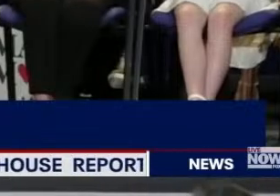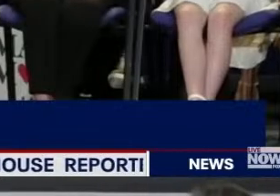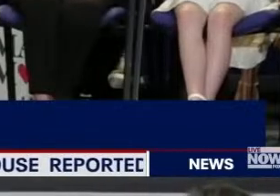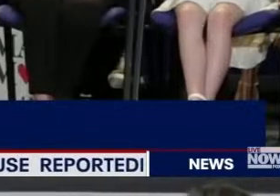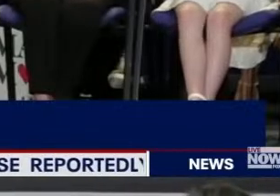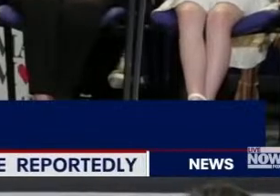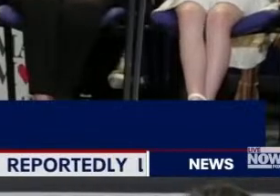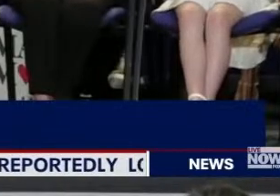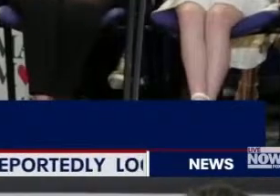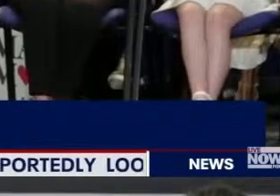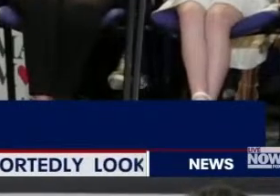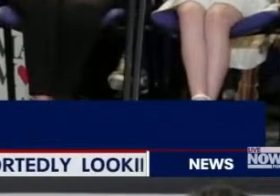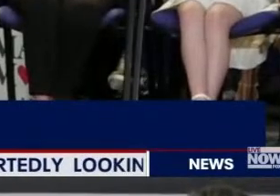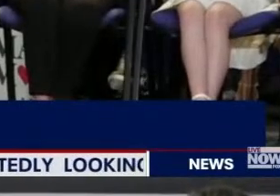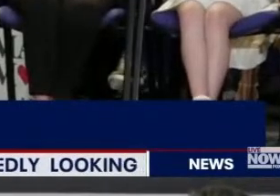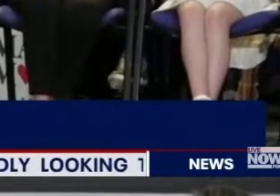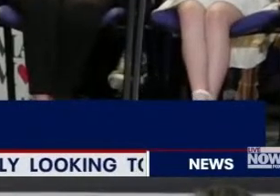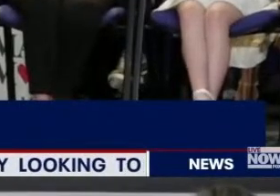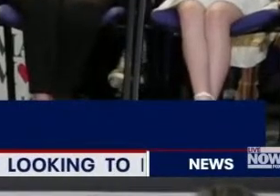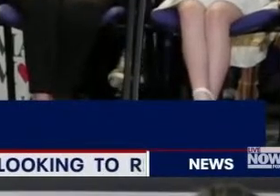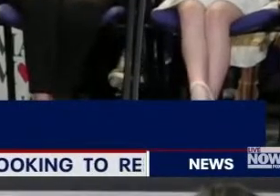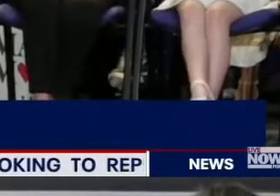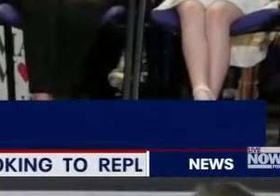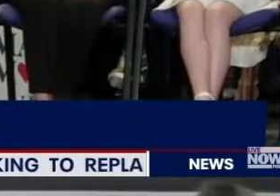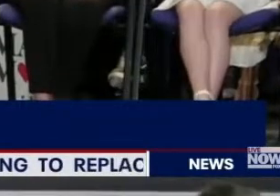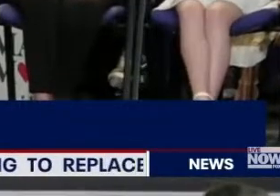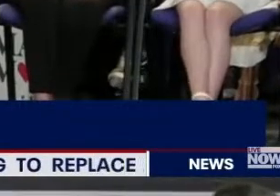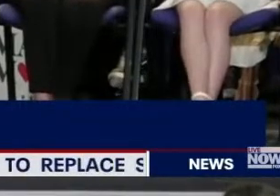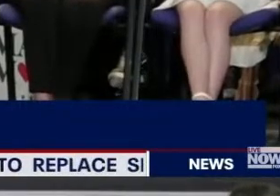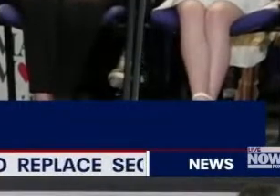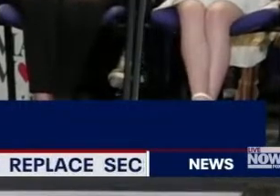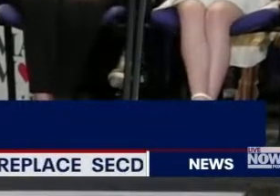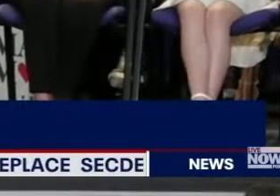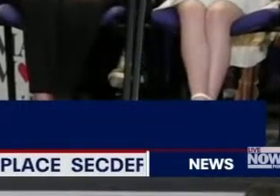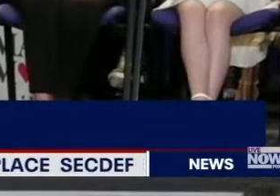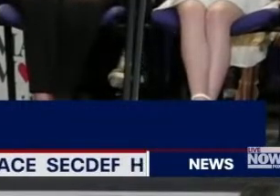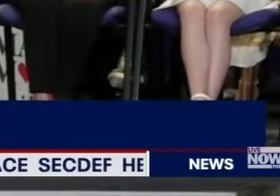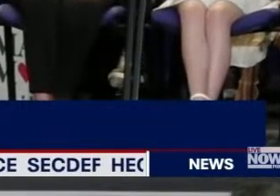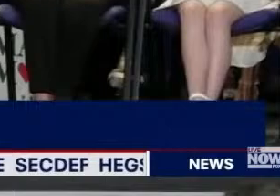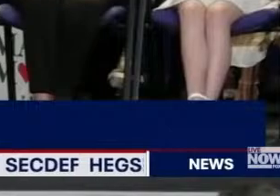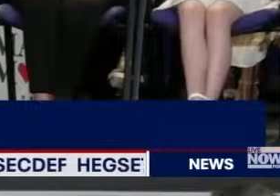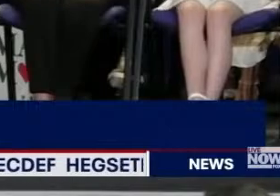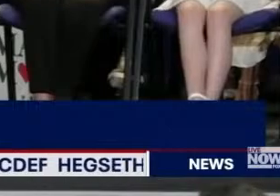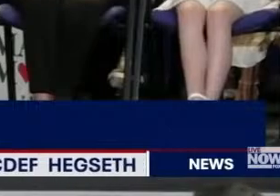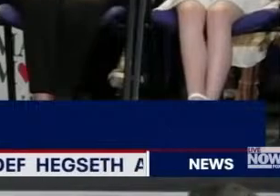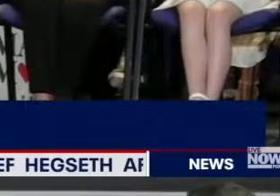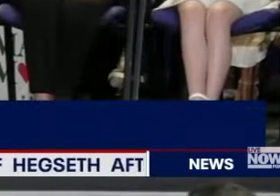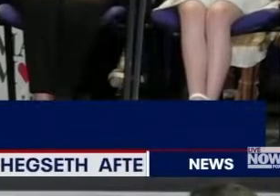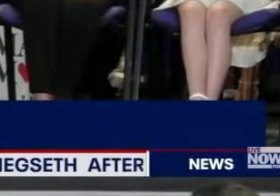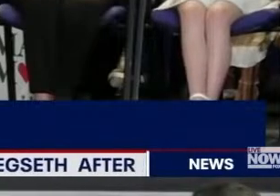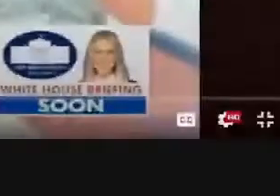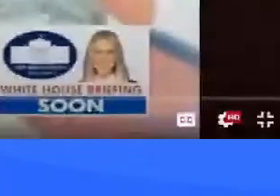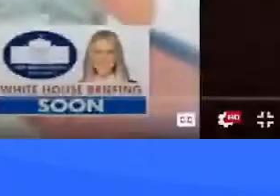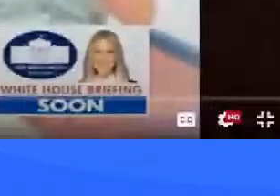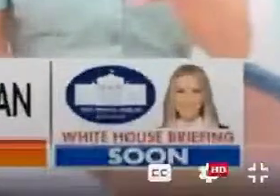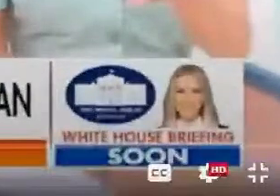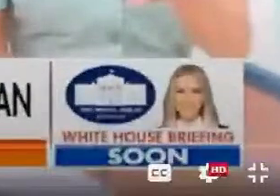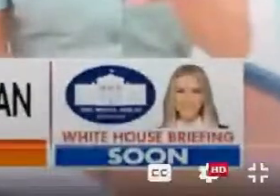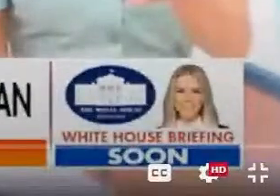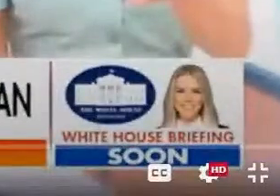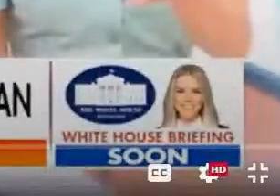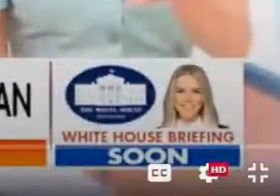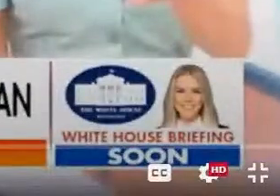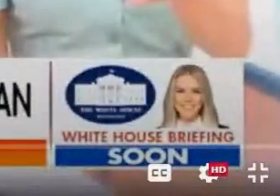good. This is very big, special announcement. I will keep that going and then go